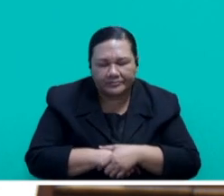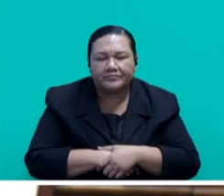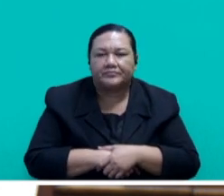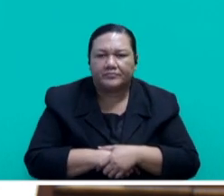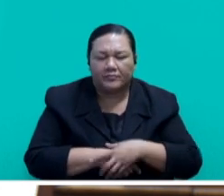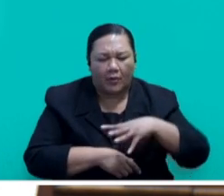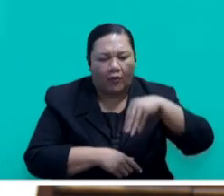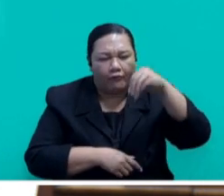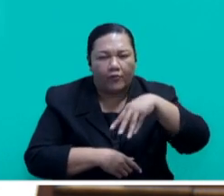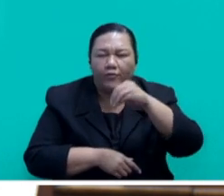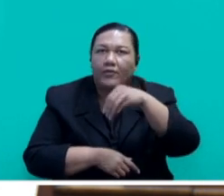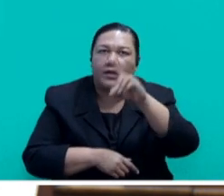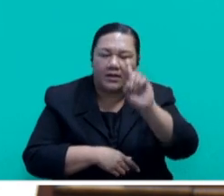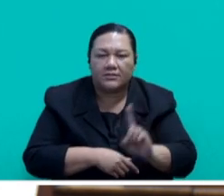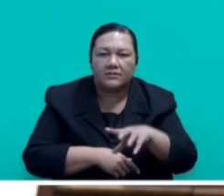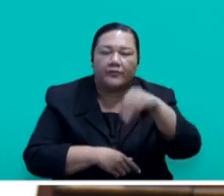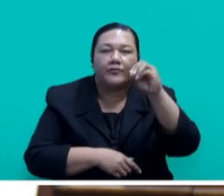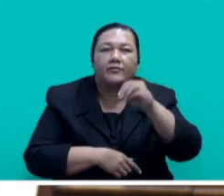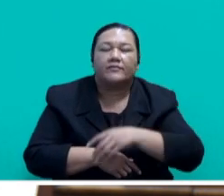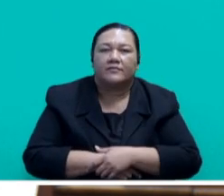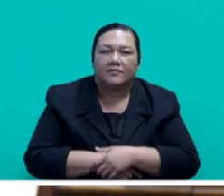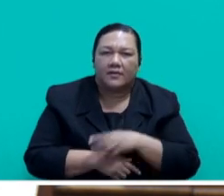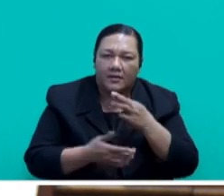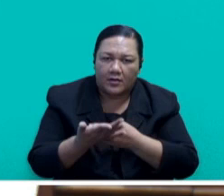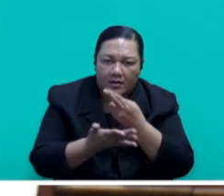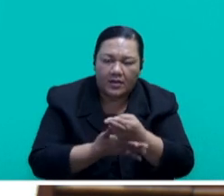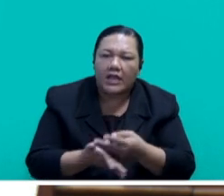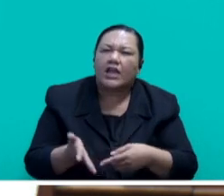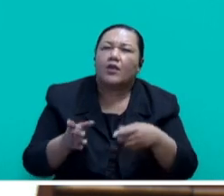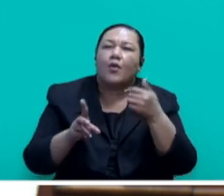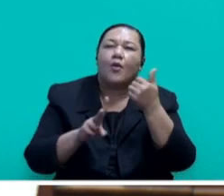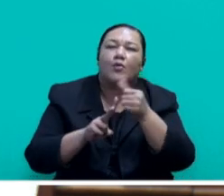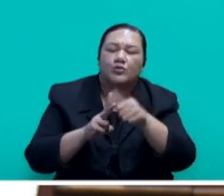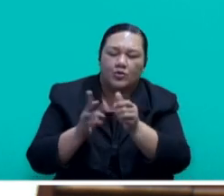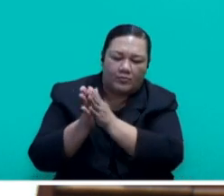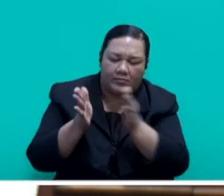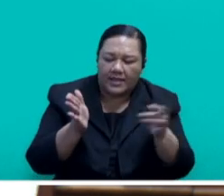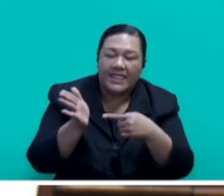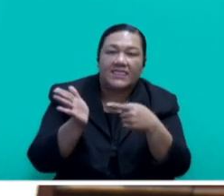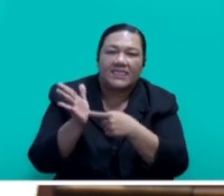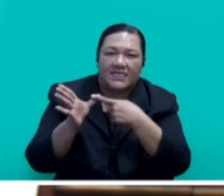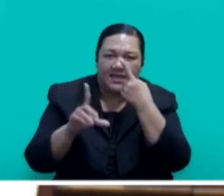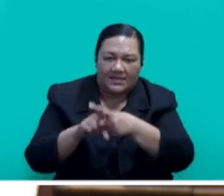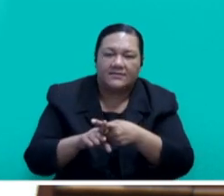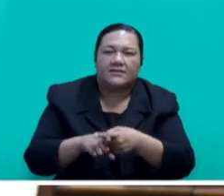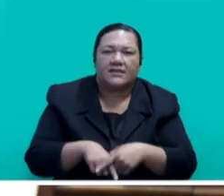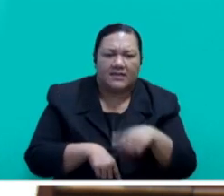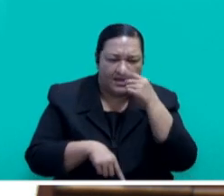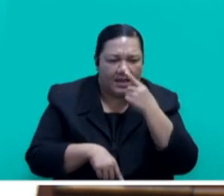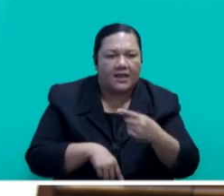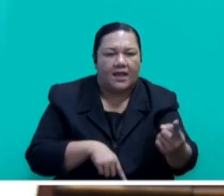realistic and the duration of the cuts accurate? They can come back on that